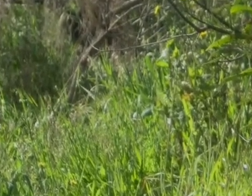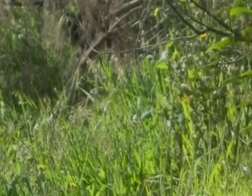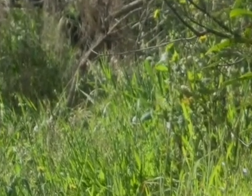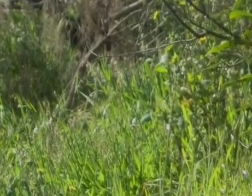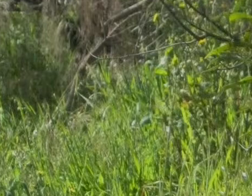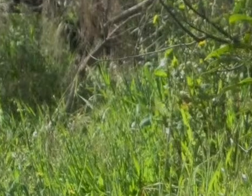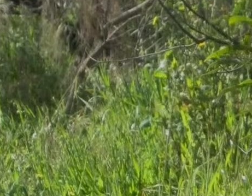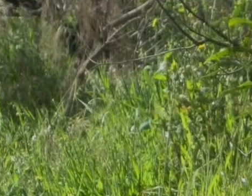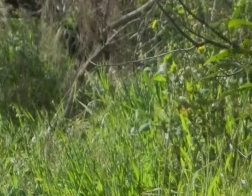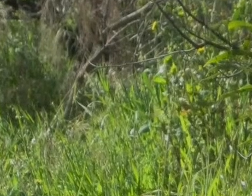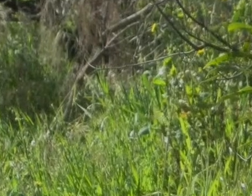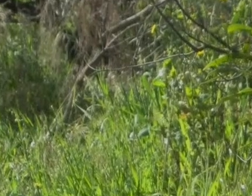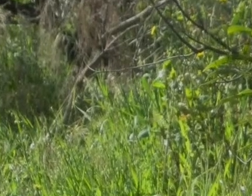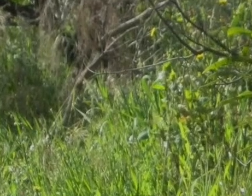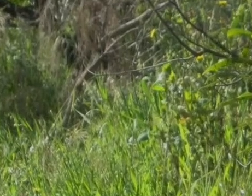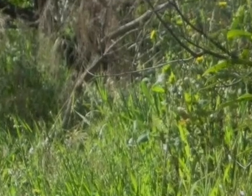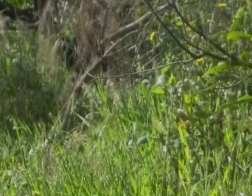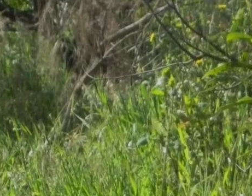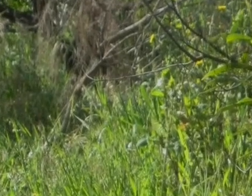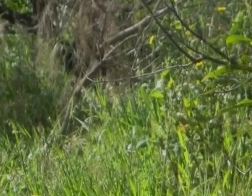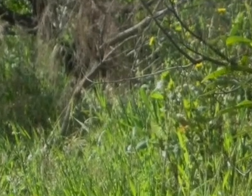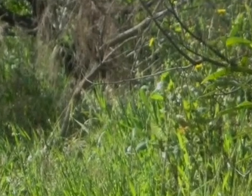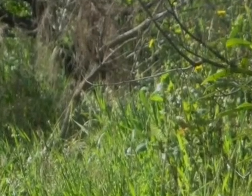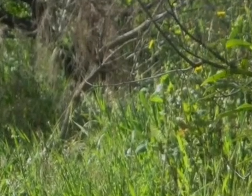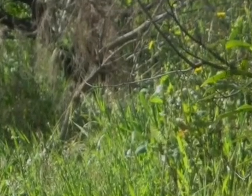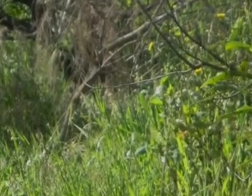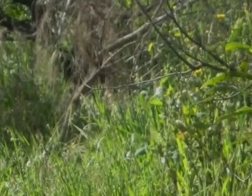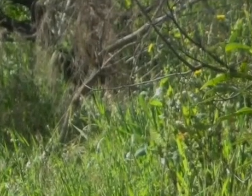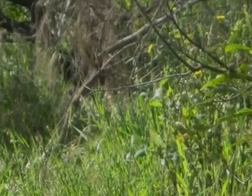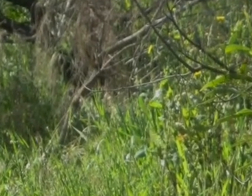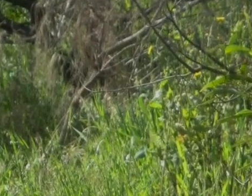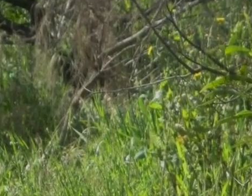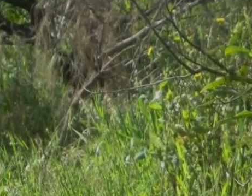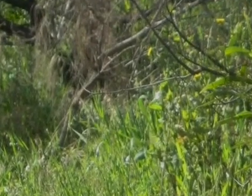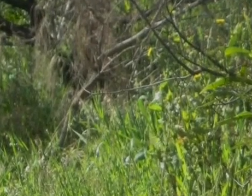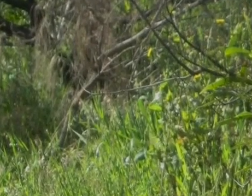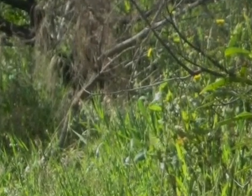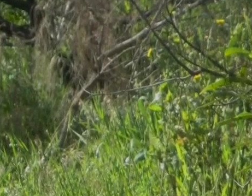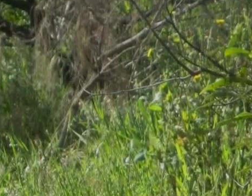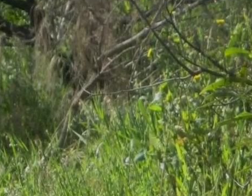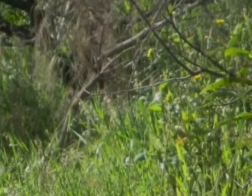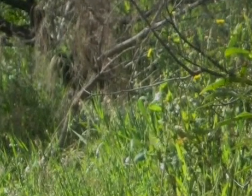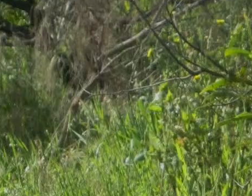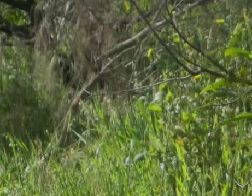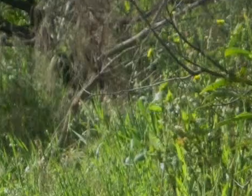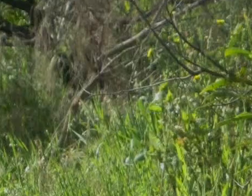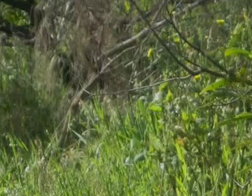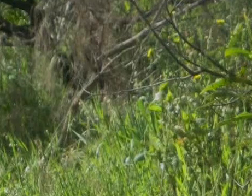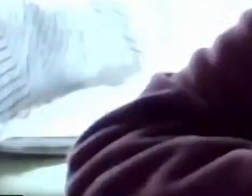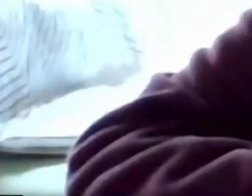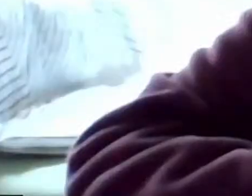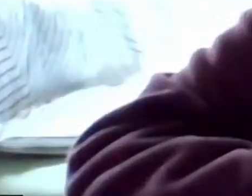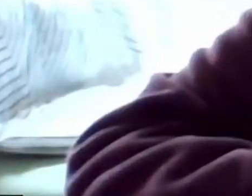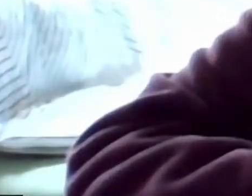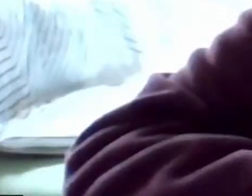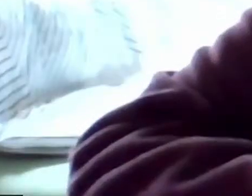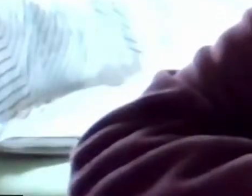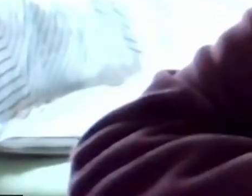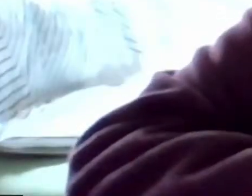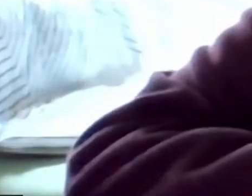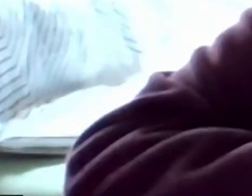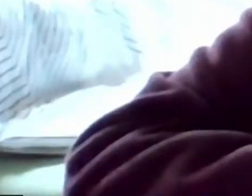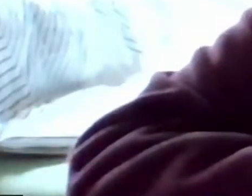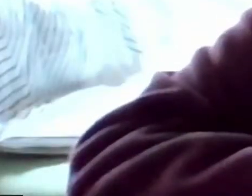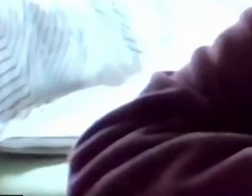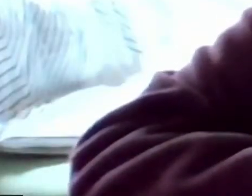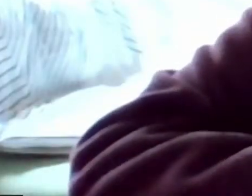present condition. He needs that one-to-one supervision and attention, support at all times. So